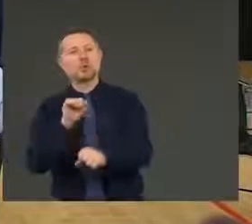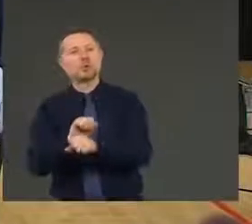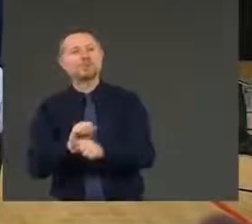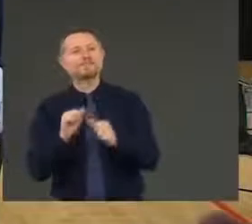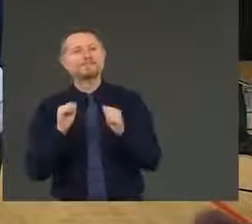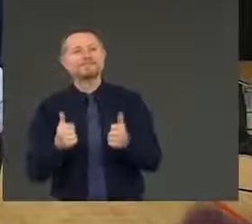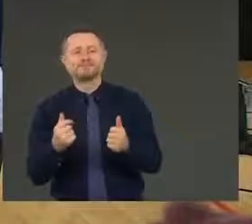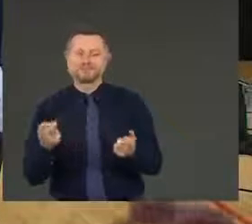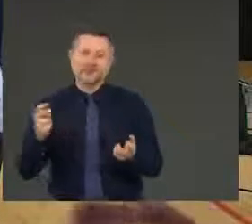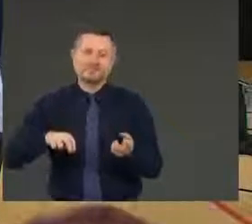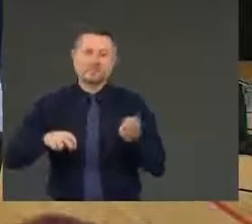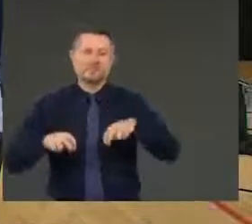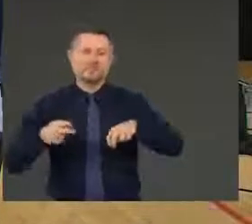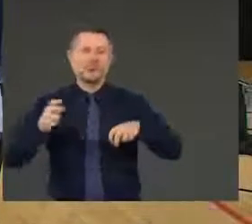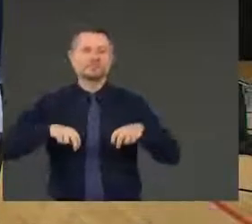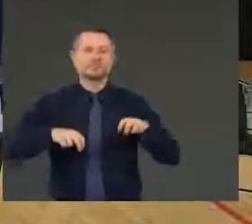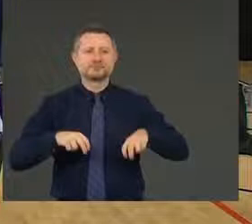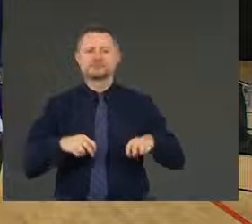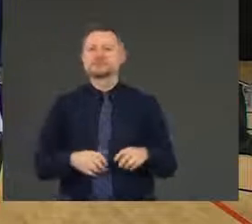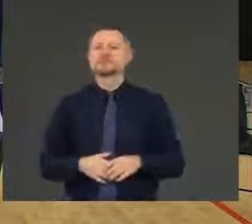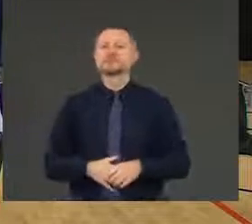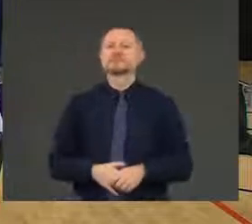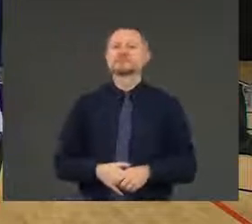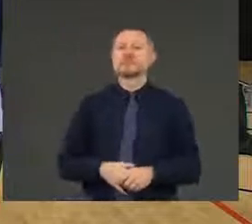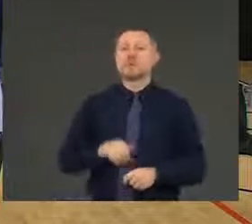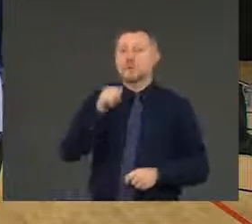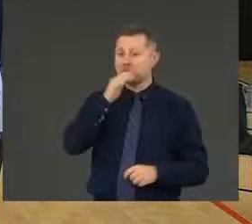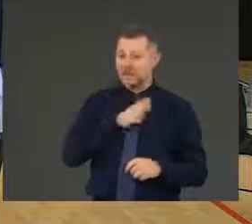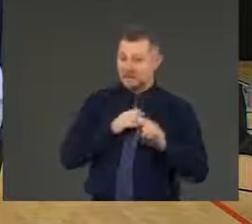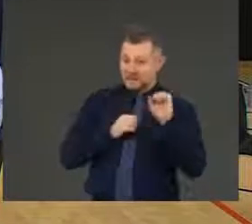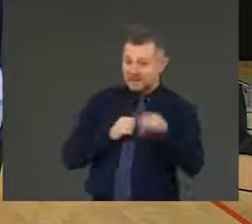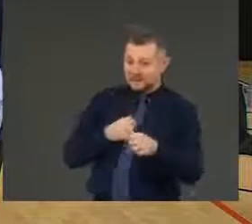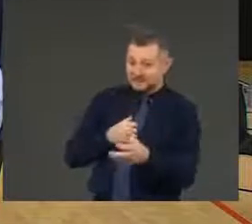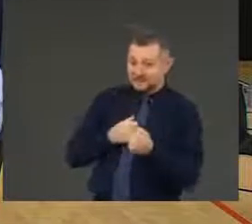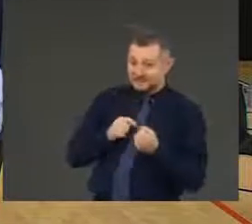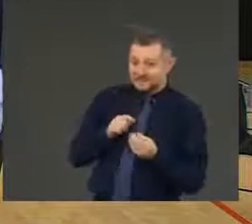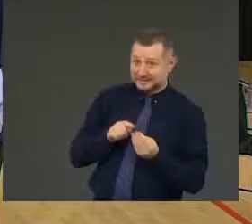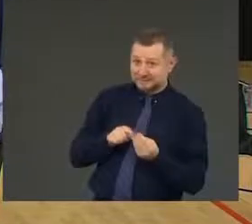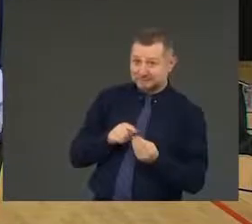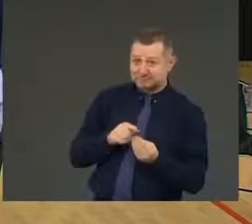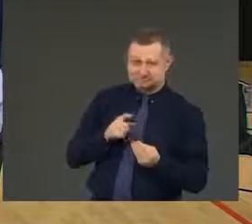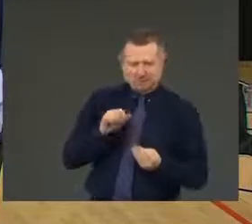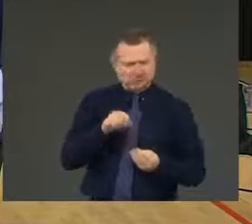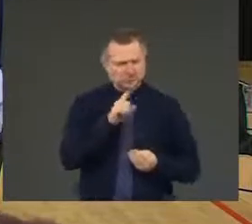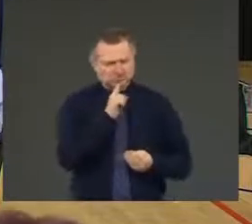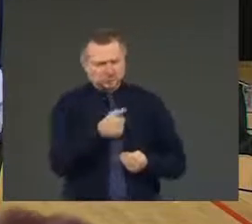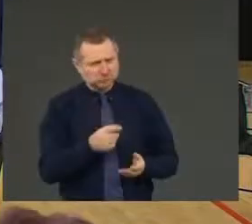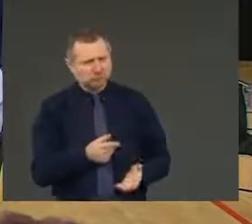Can I take this? Yes.